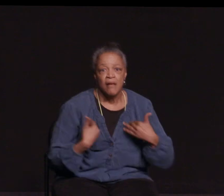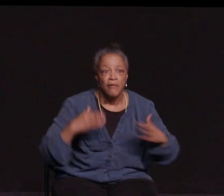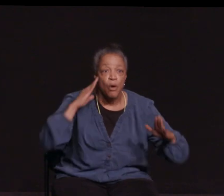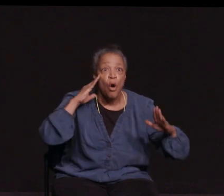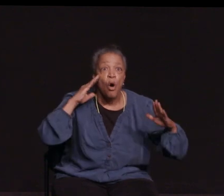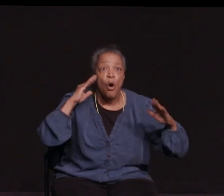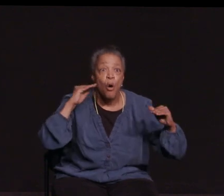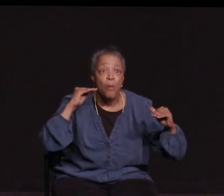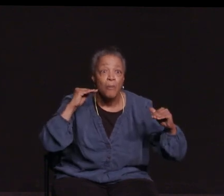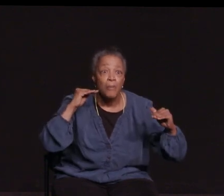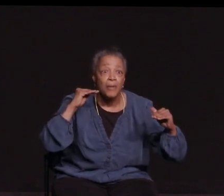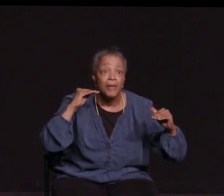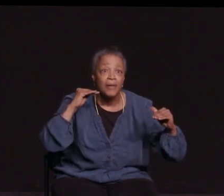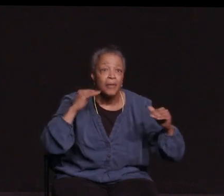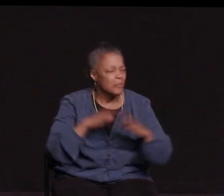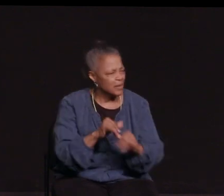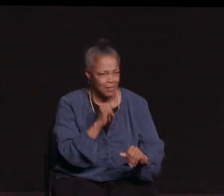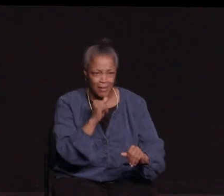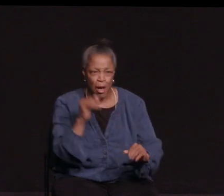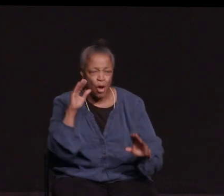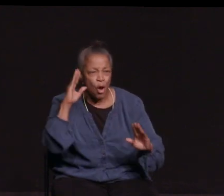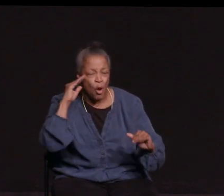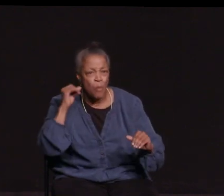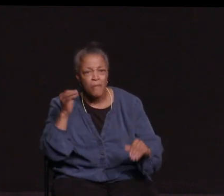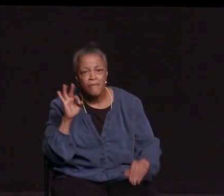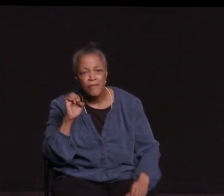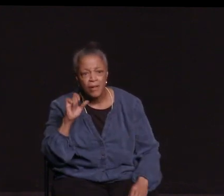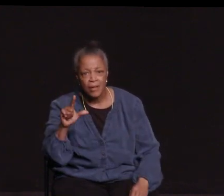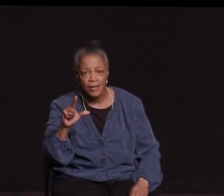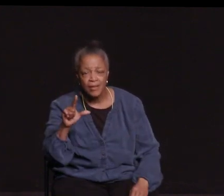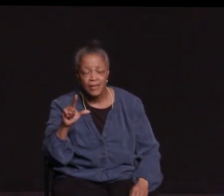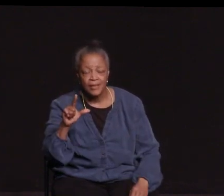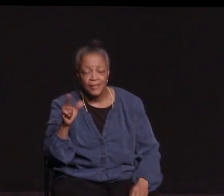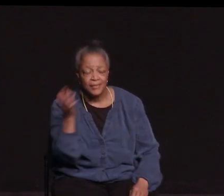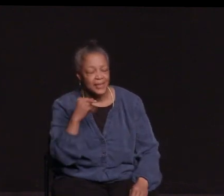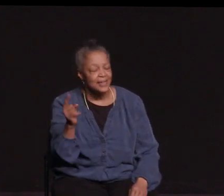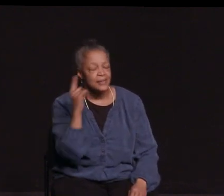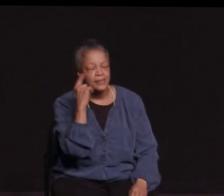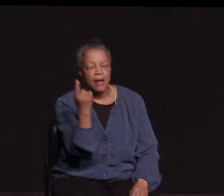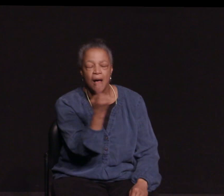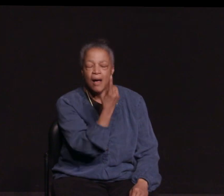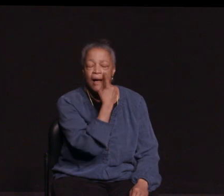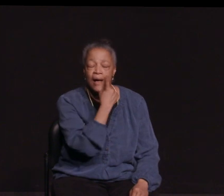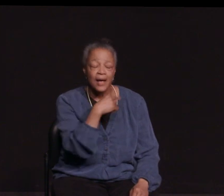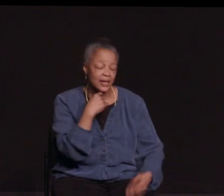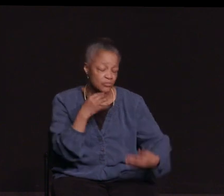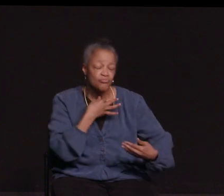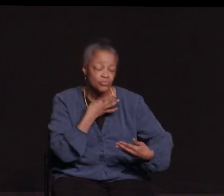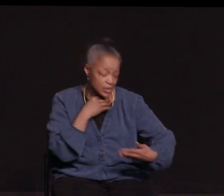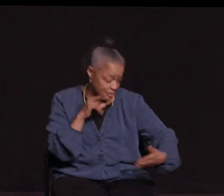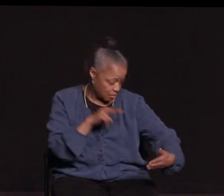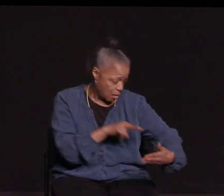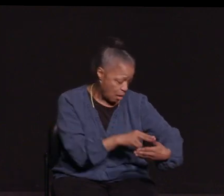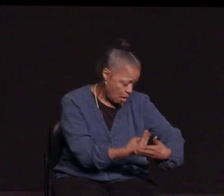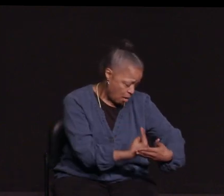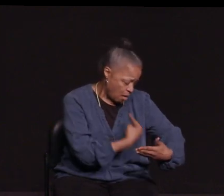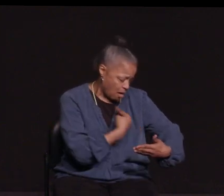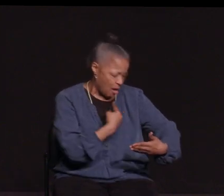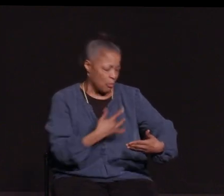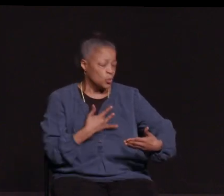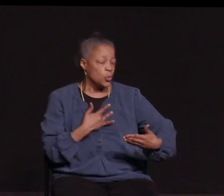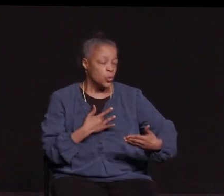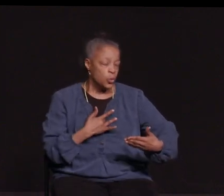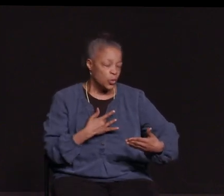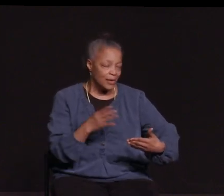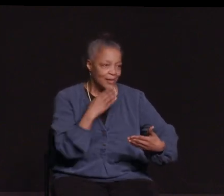hopeless, but unhopeful, and seeing with those bright, wondering eyes that peer into my soul, a land